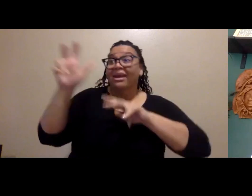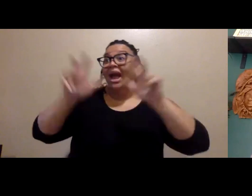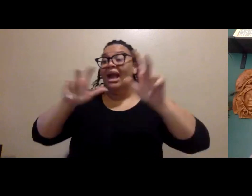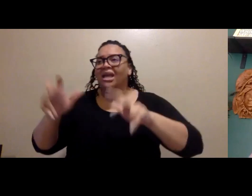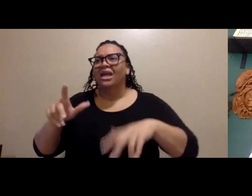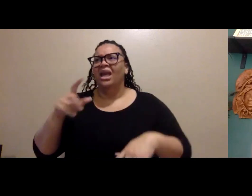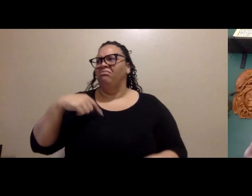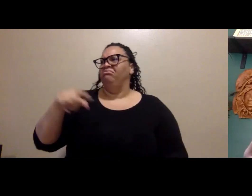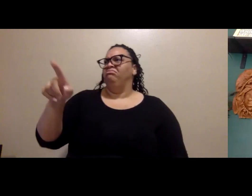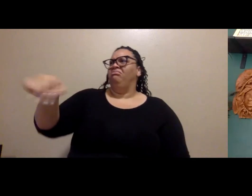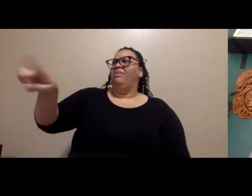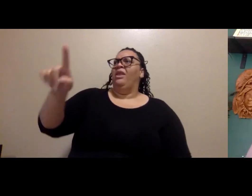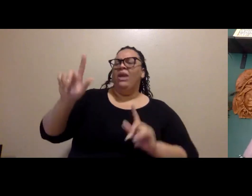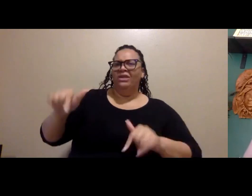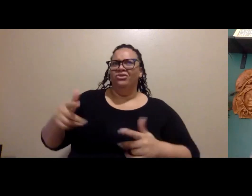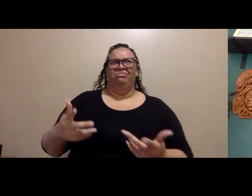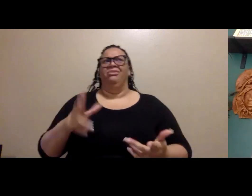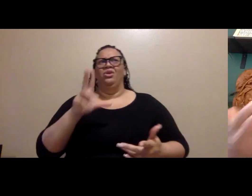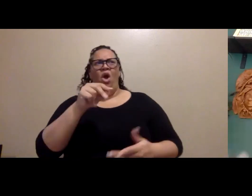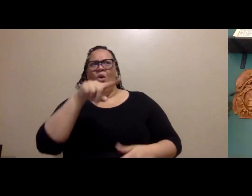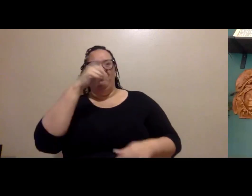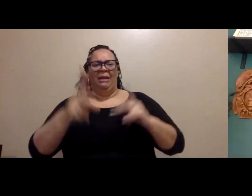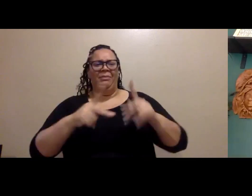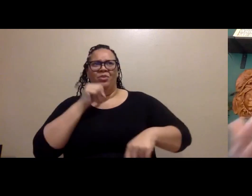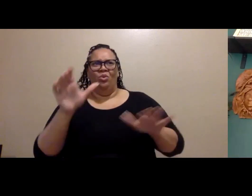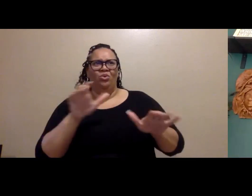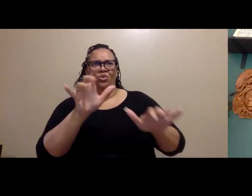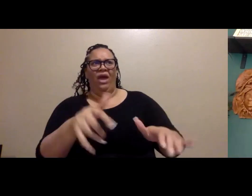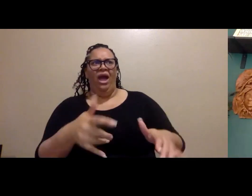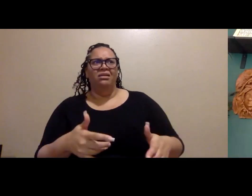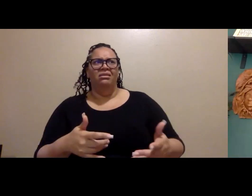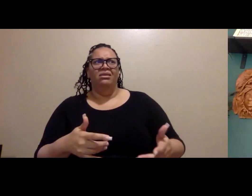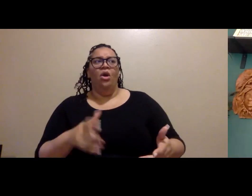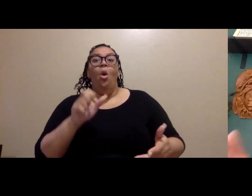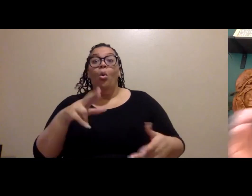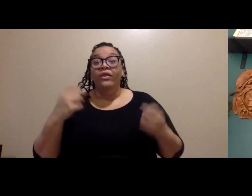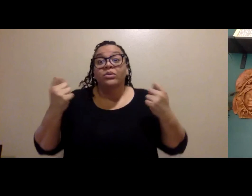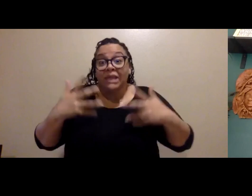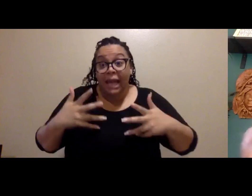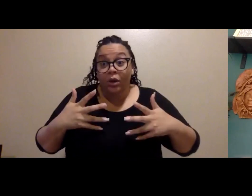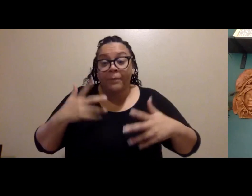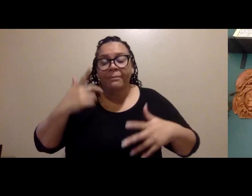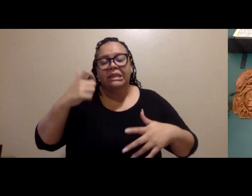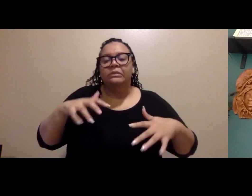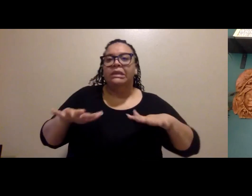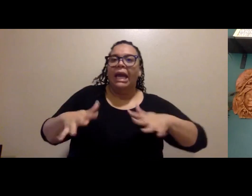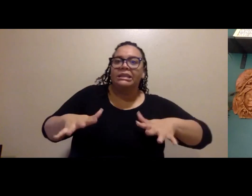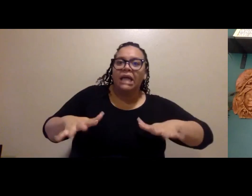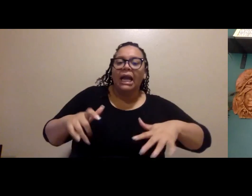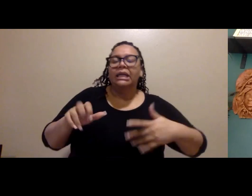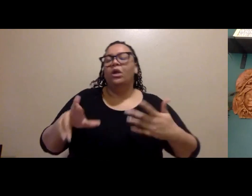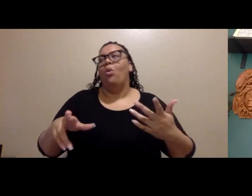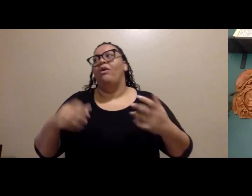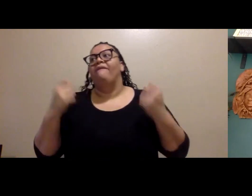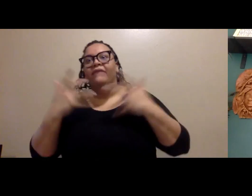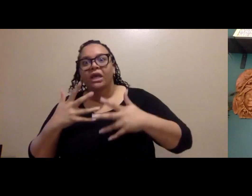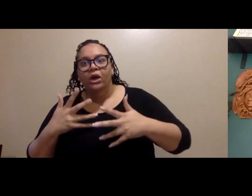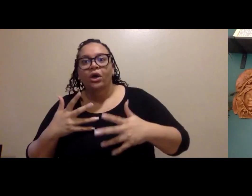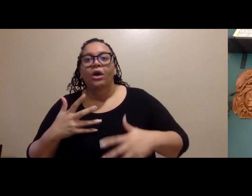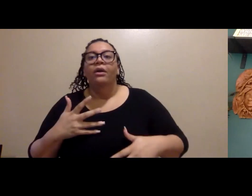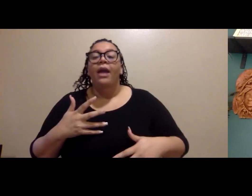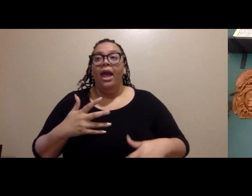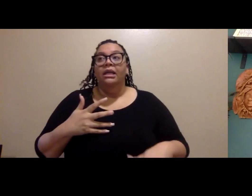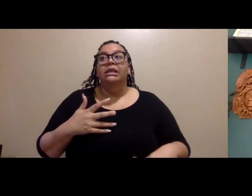Or they'll be like scared. Like, there's this sense of anxiety and fear that comes up for them. And the reason why is because there is so